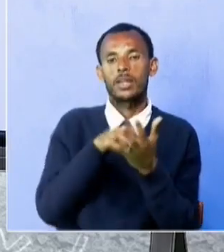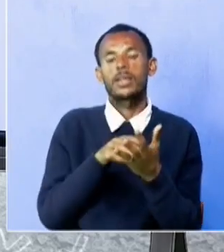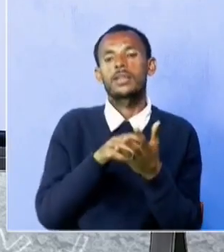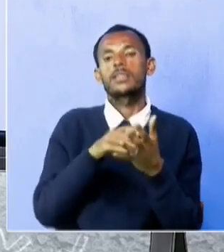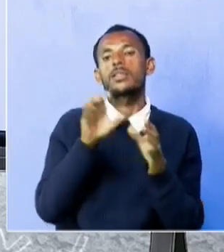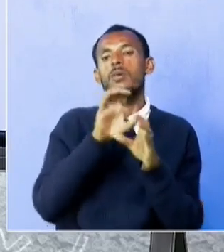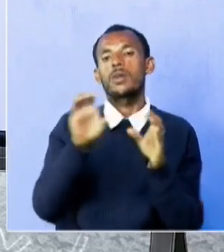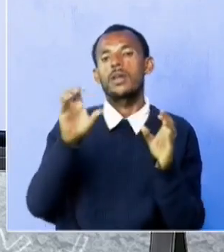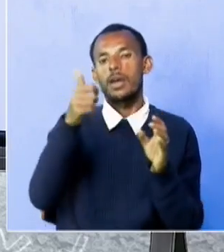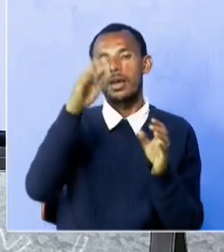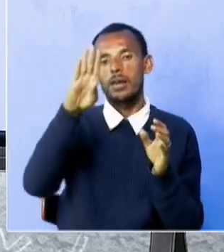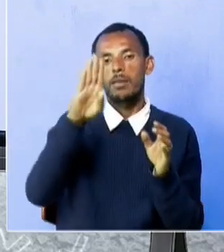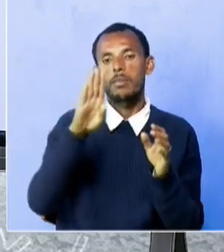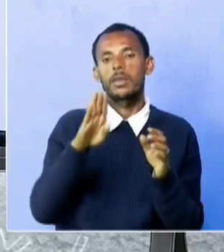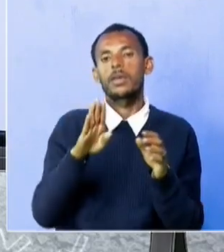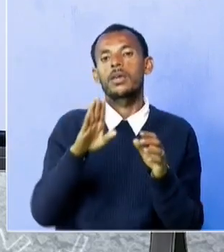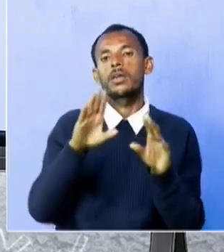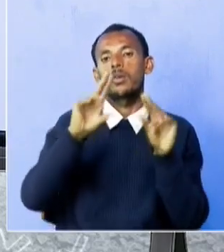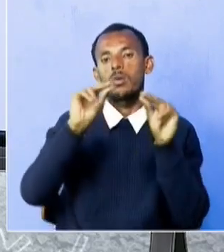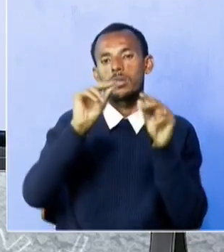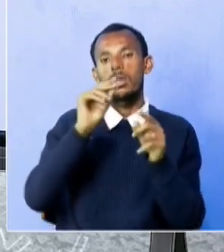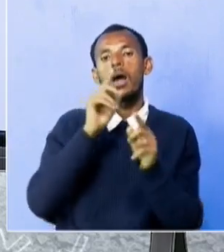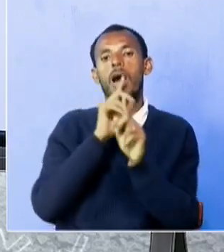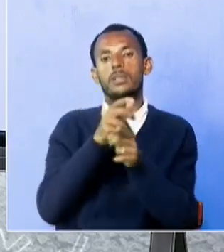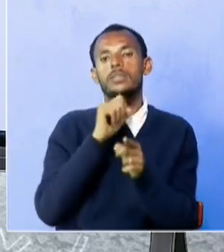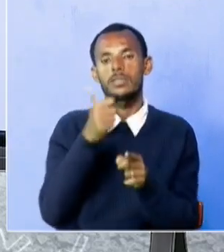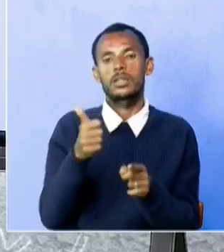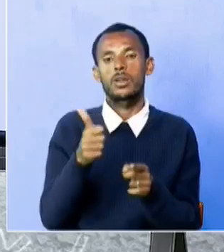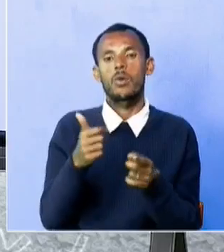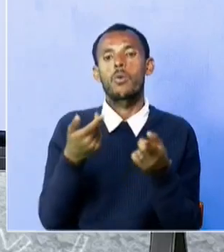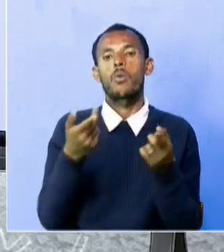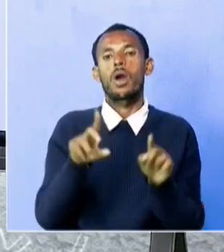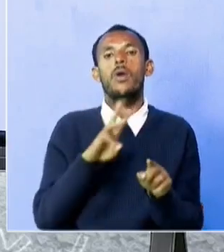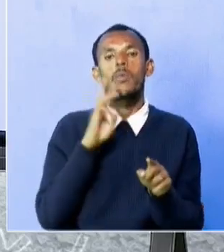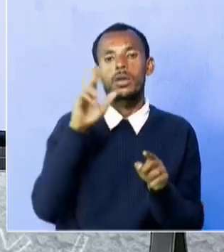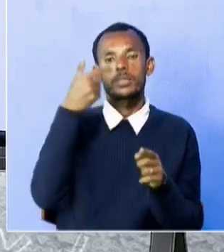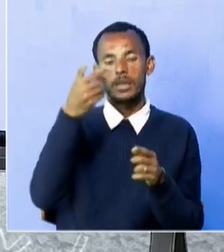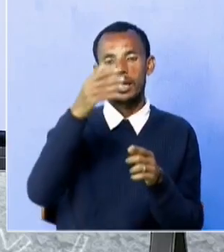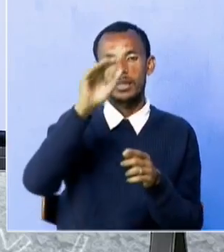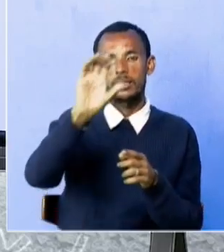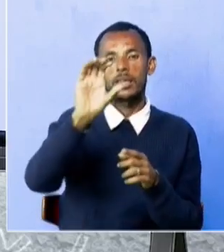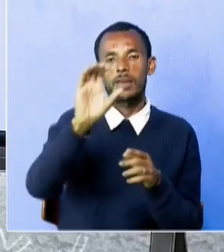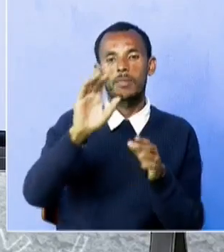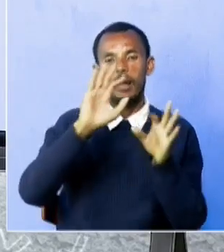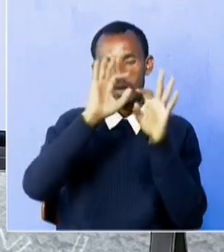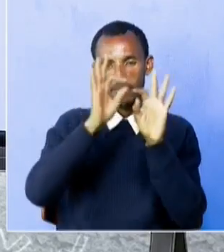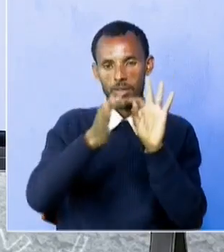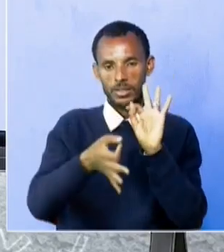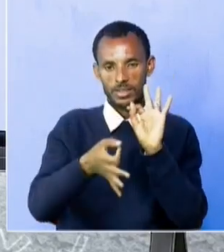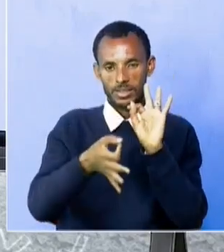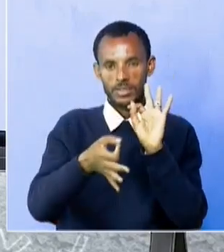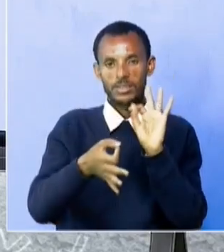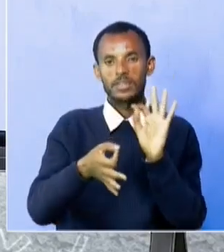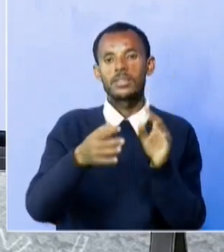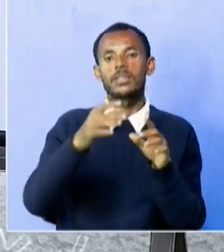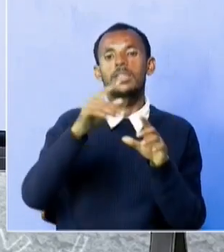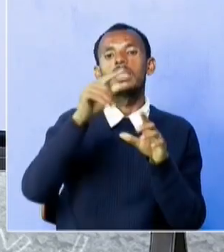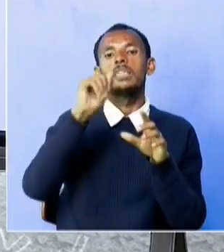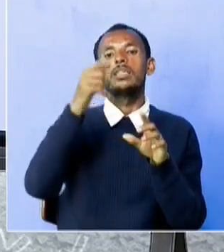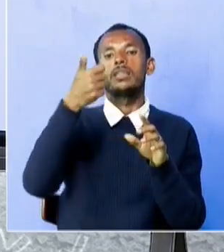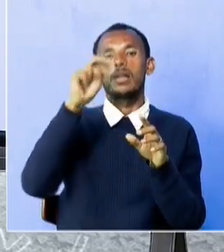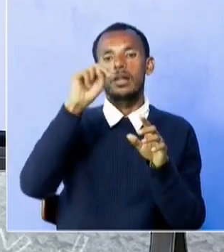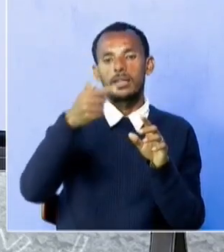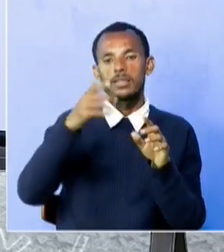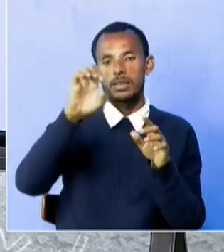So A and B cannot be the answer. Why we said C? By definition, tangent of a